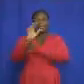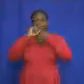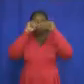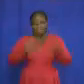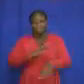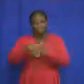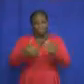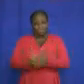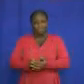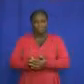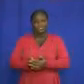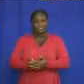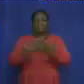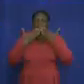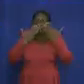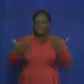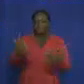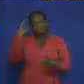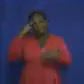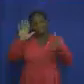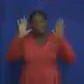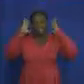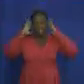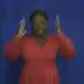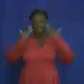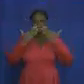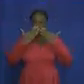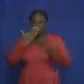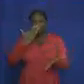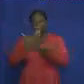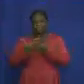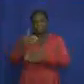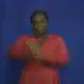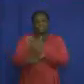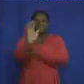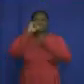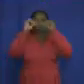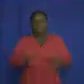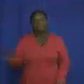and strong. I thank you for your attention. Good night, and God bless you all.